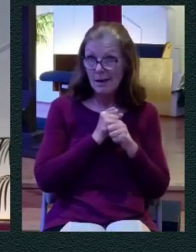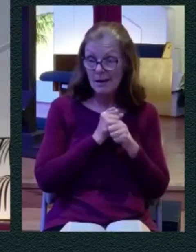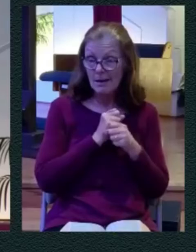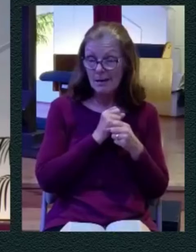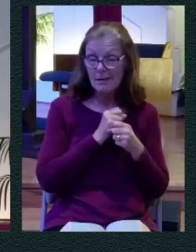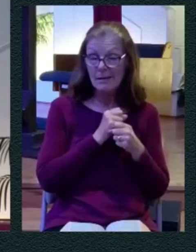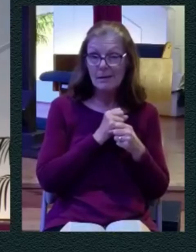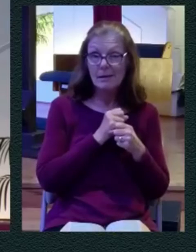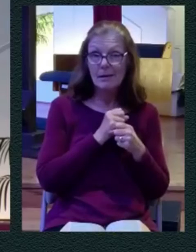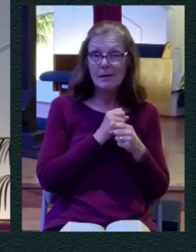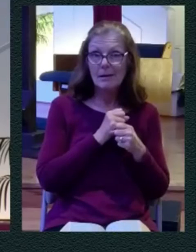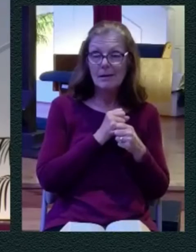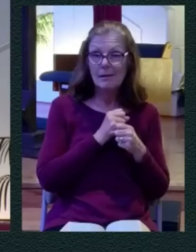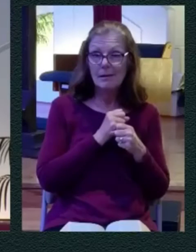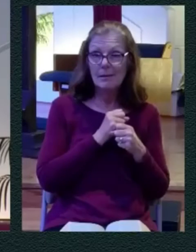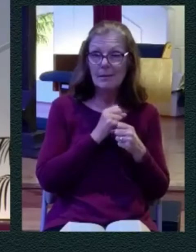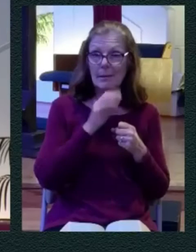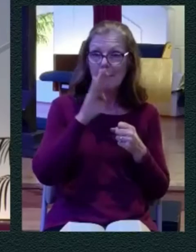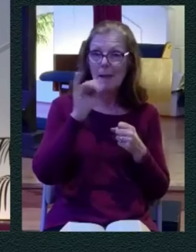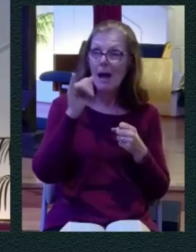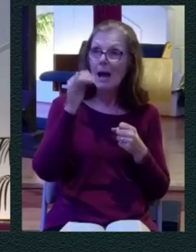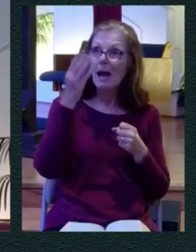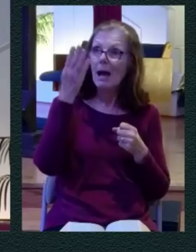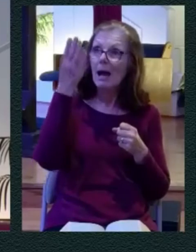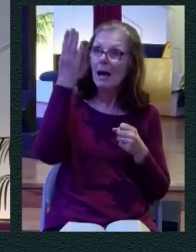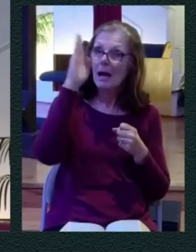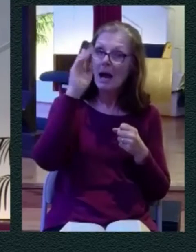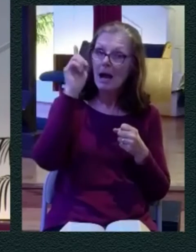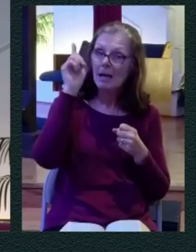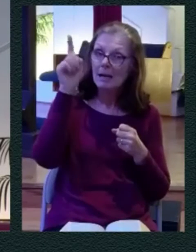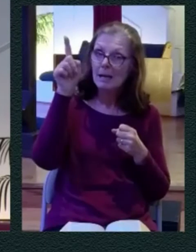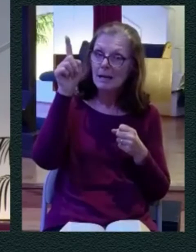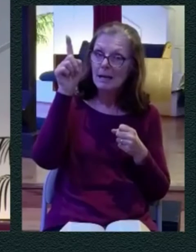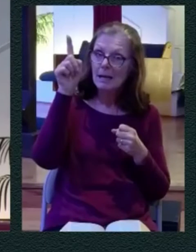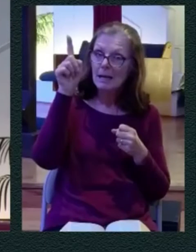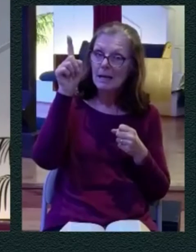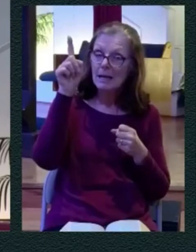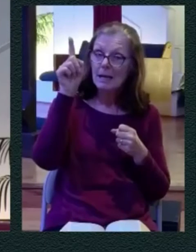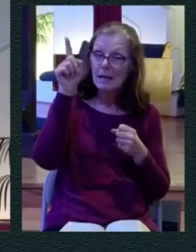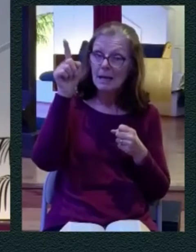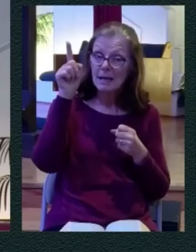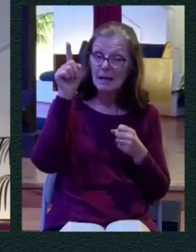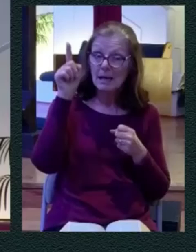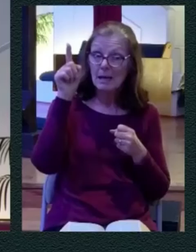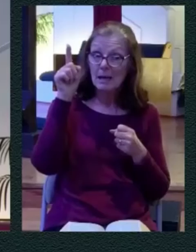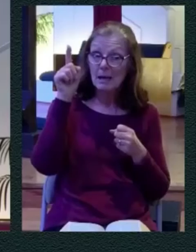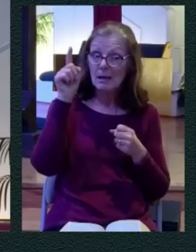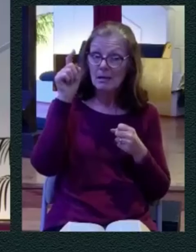by the God who moves in opposition?